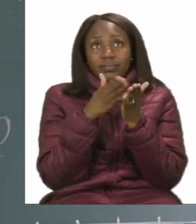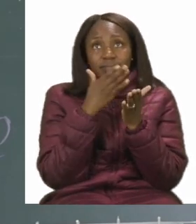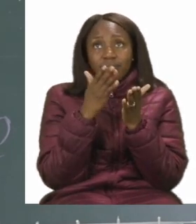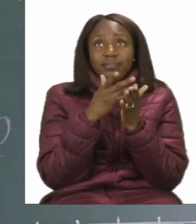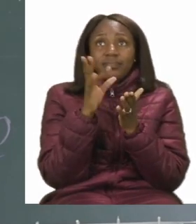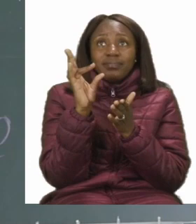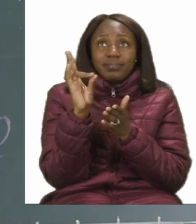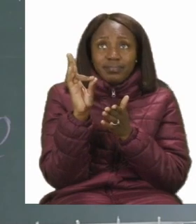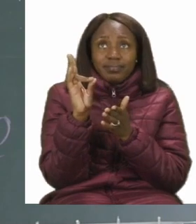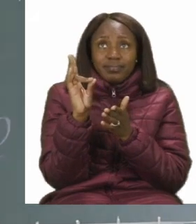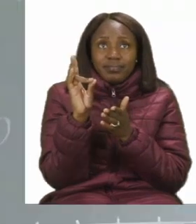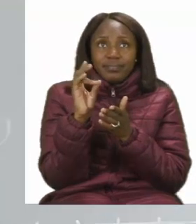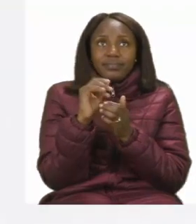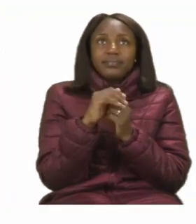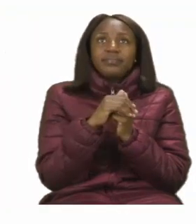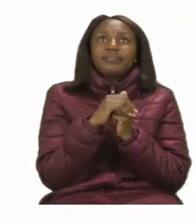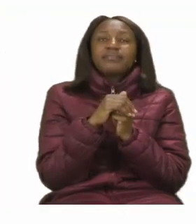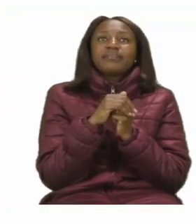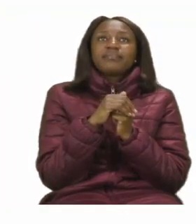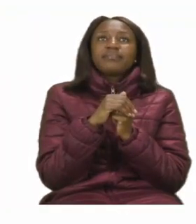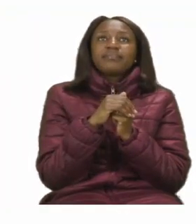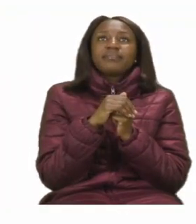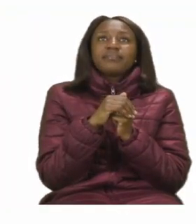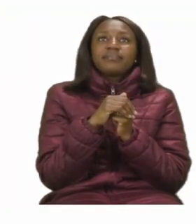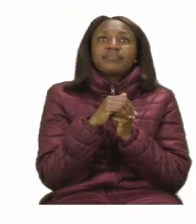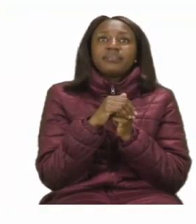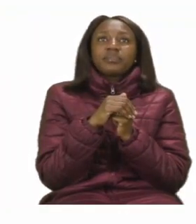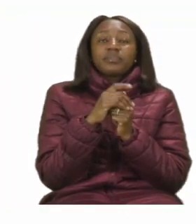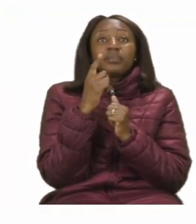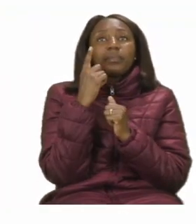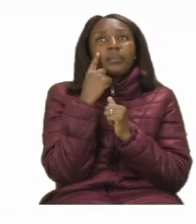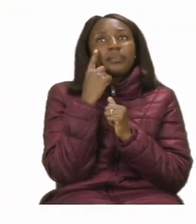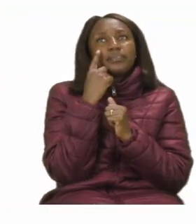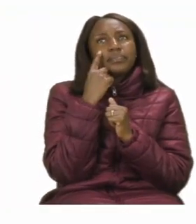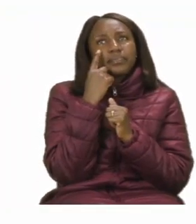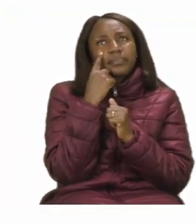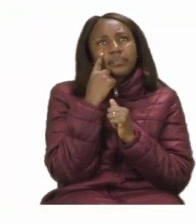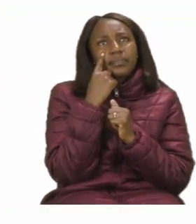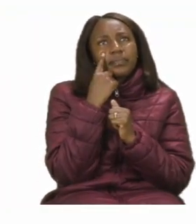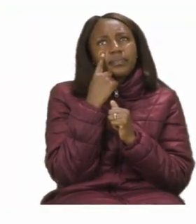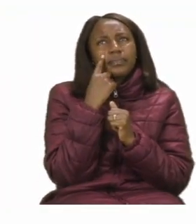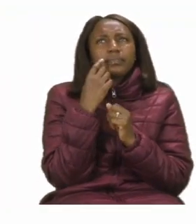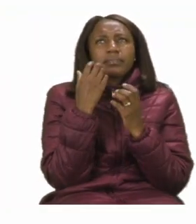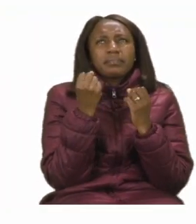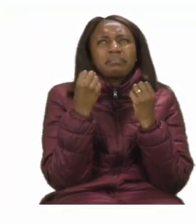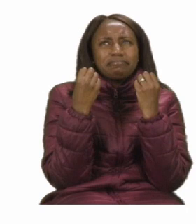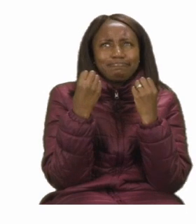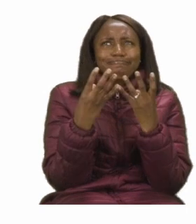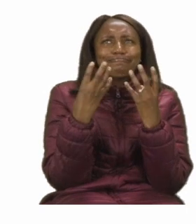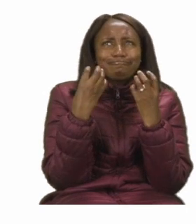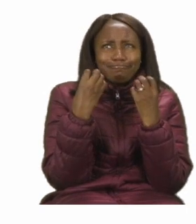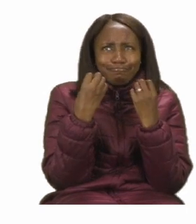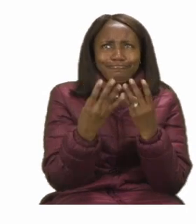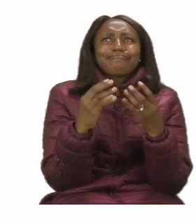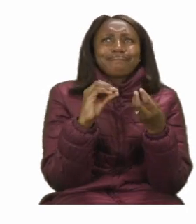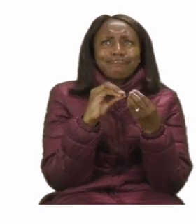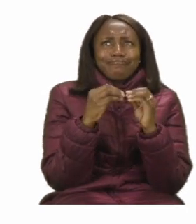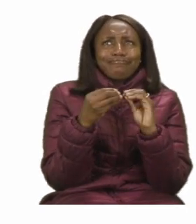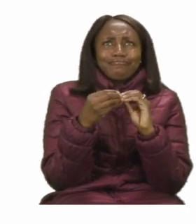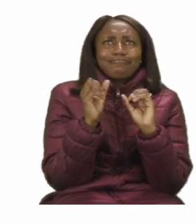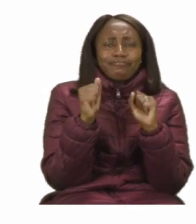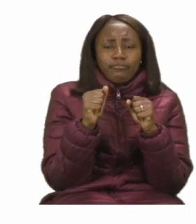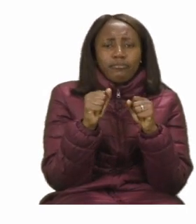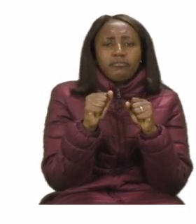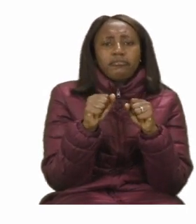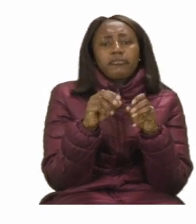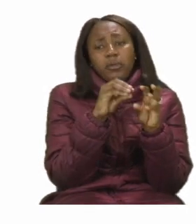in our booklets. You will see that you have a lot of other numbers that you have to round off.